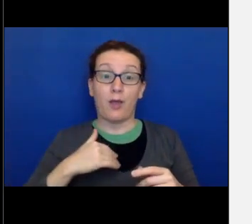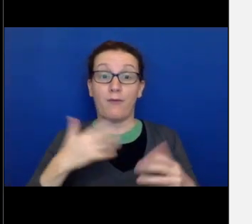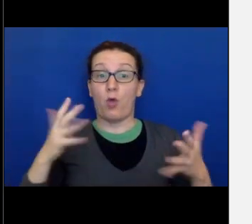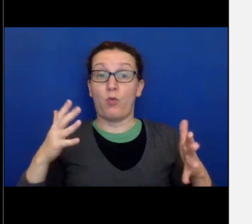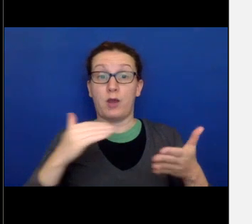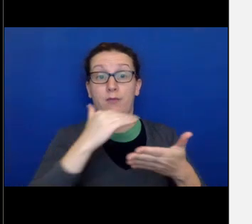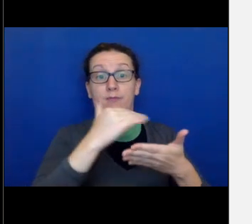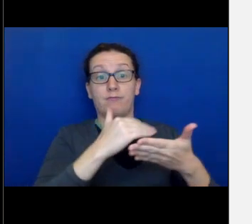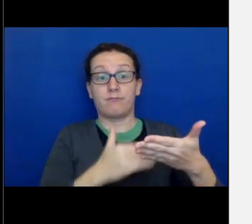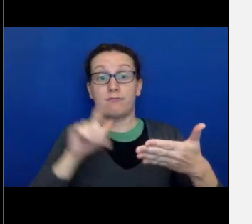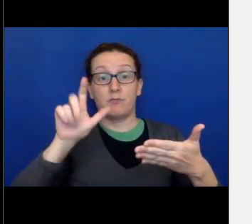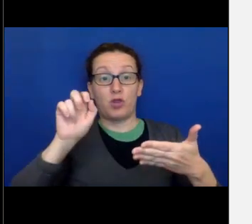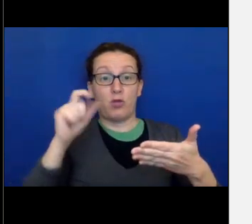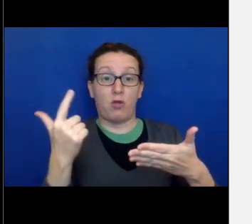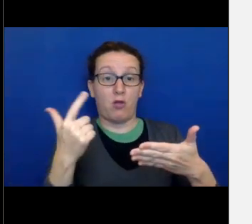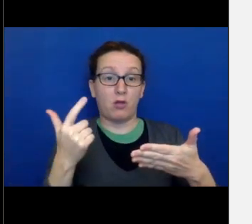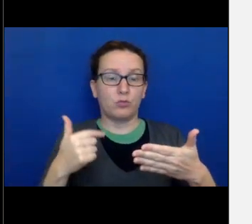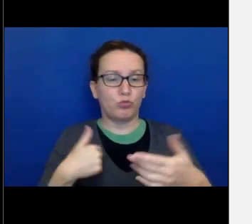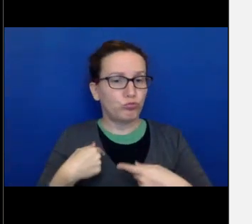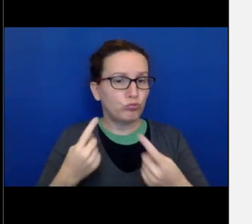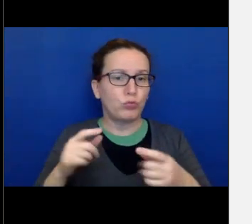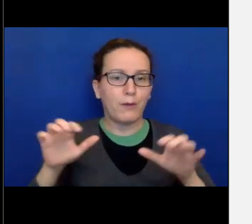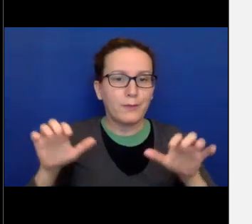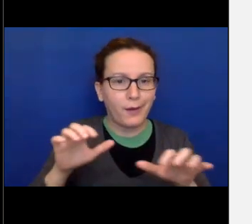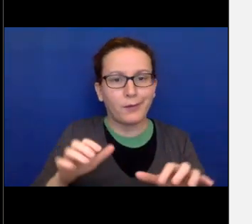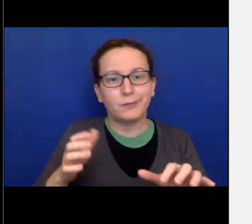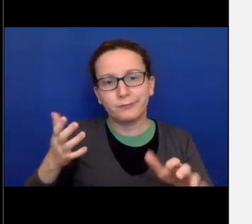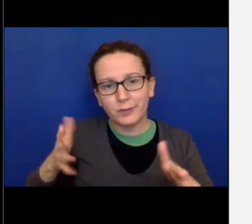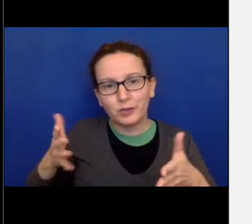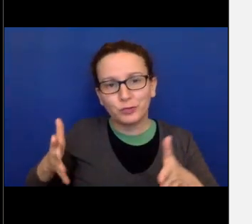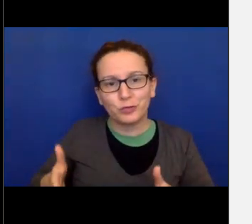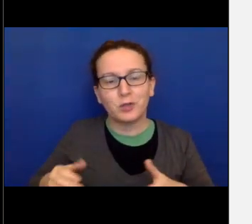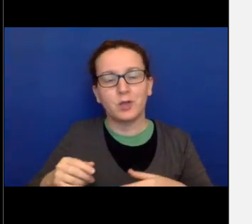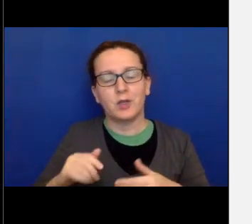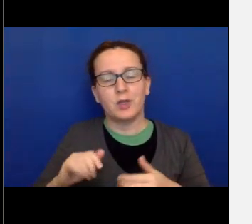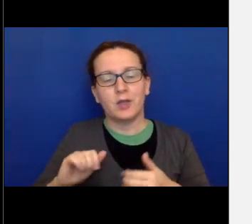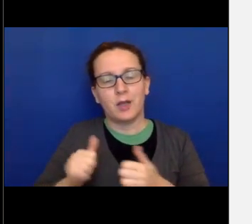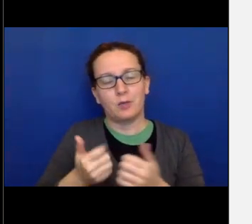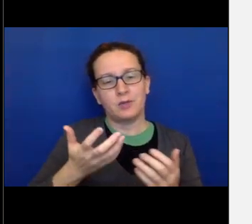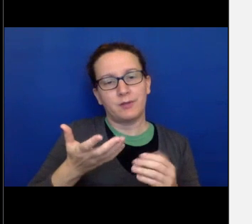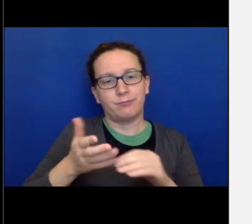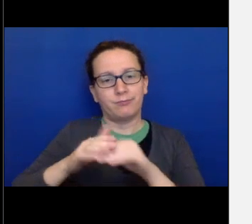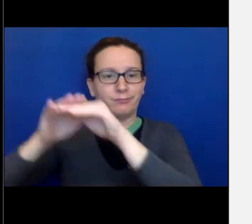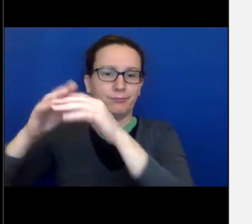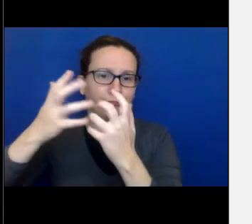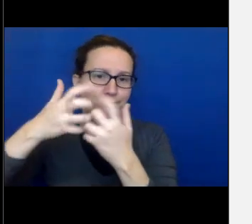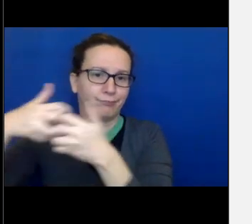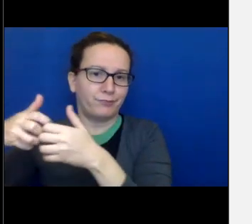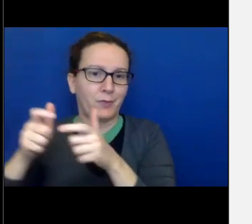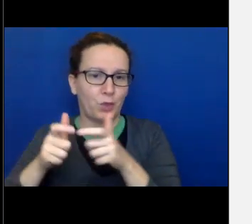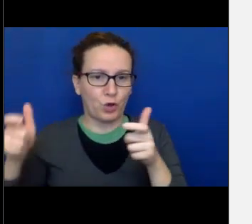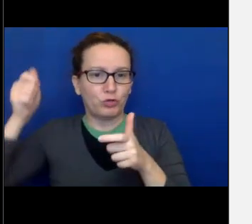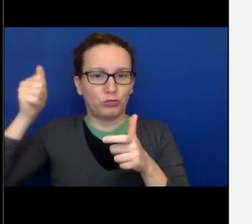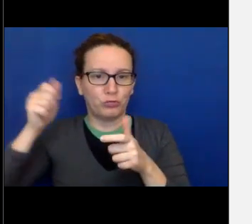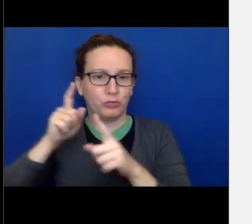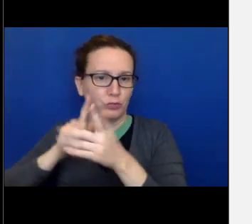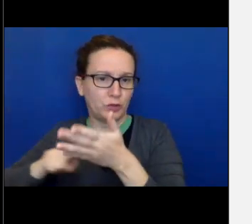you've done, and you'll be able to think more cohesively about how it all builds up into, again, this larger research plan.